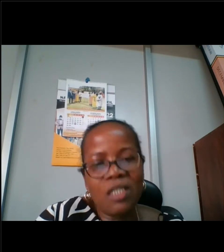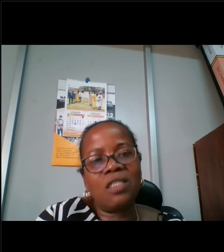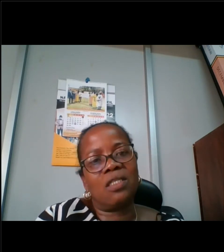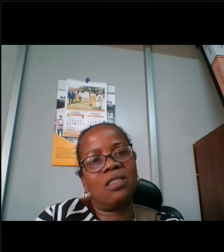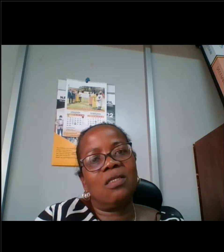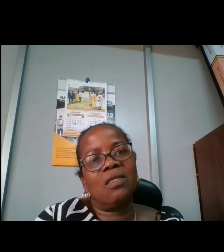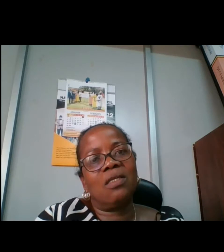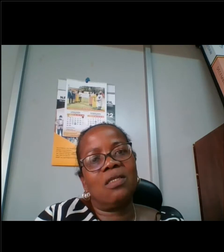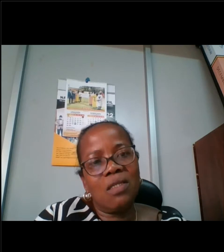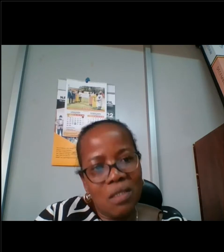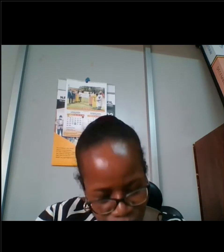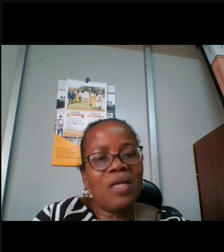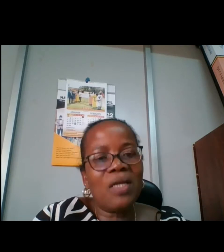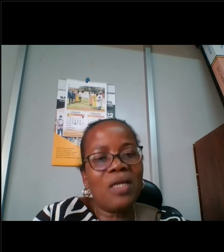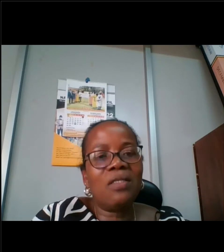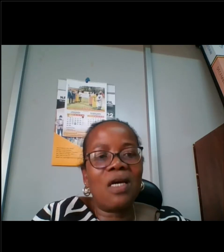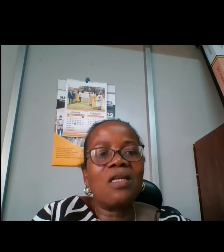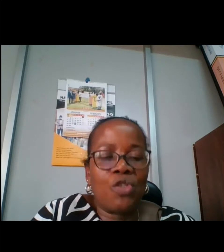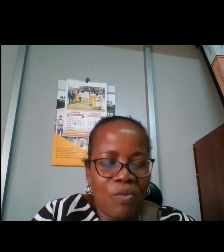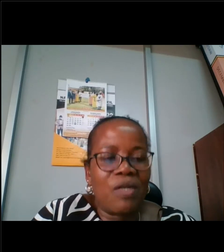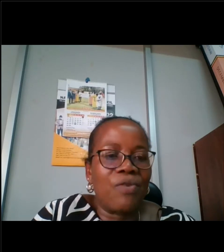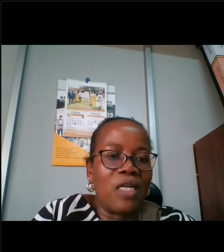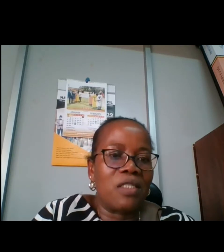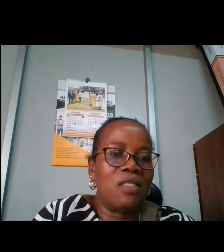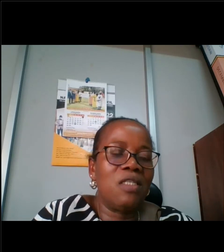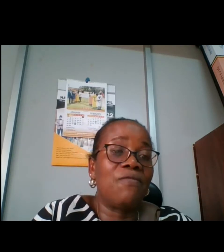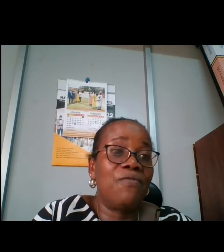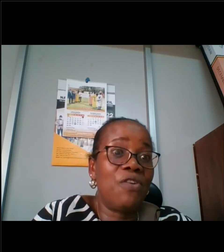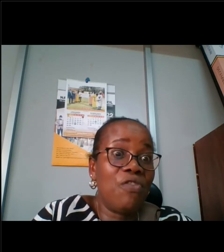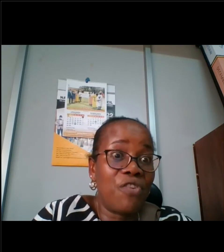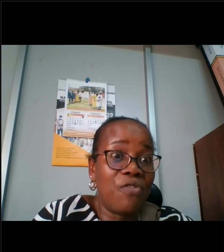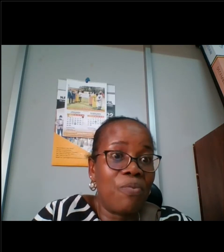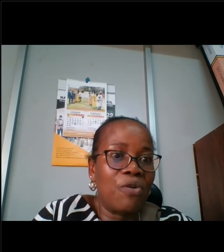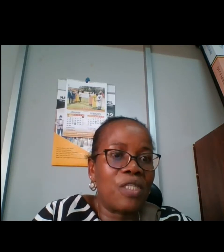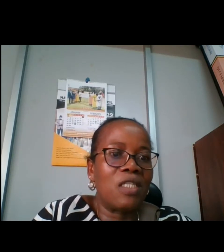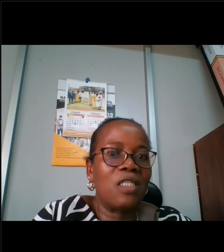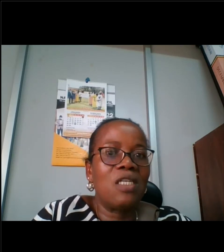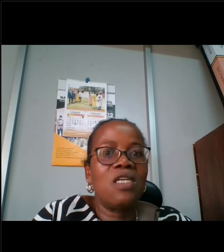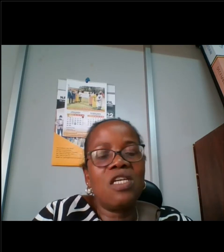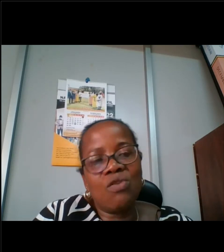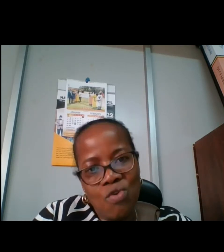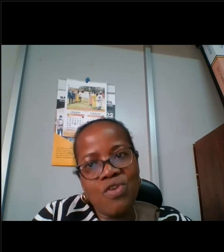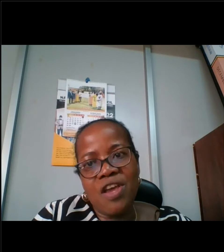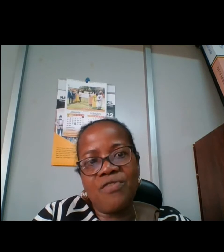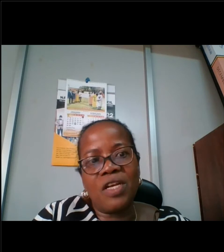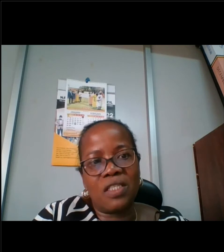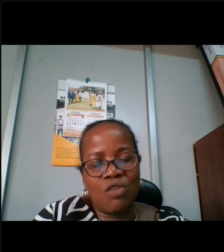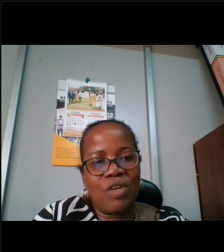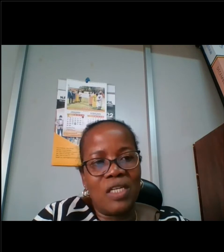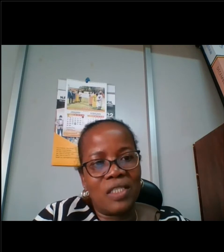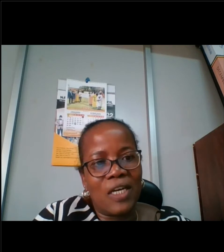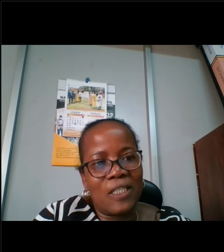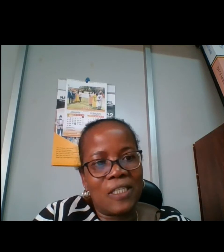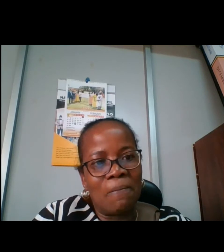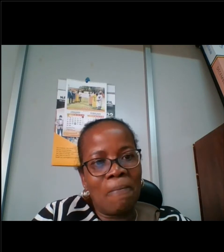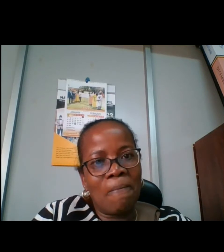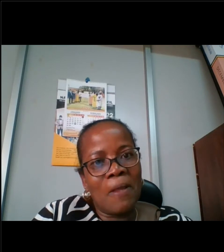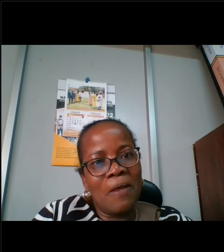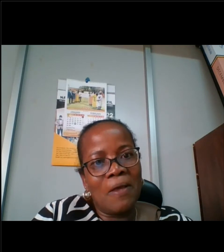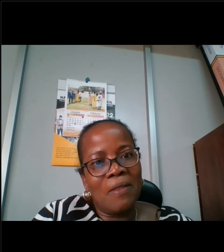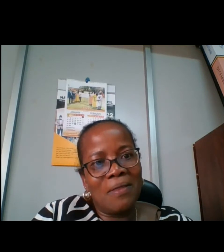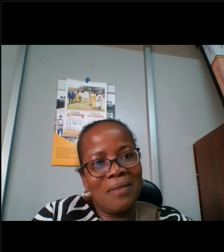and protect women's and girls' human rights. These are very, very important in all areas that we're